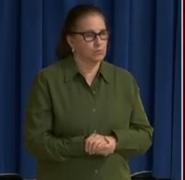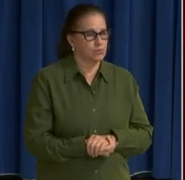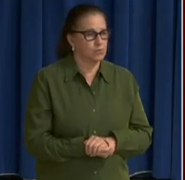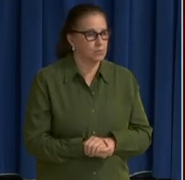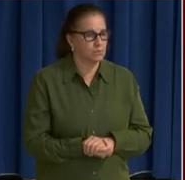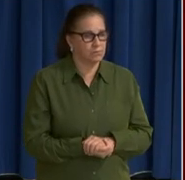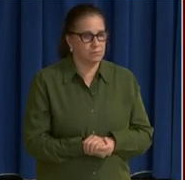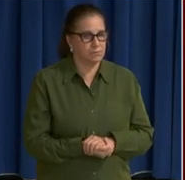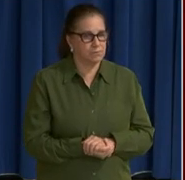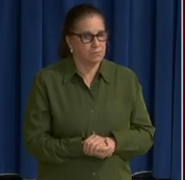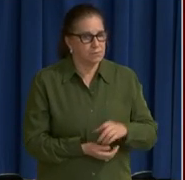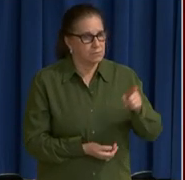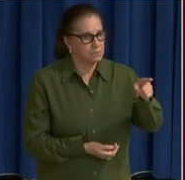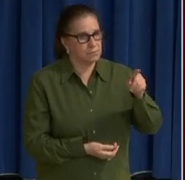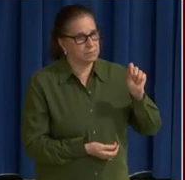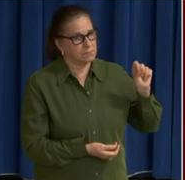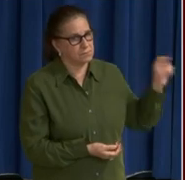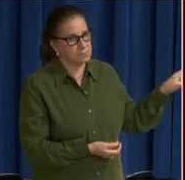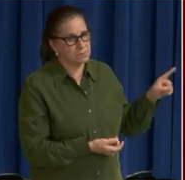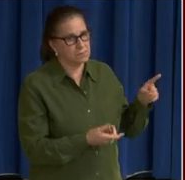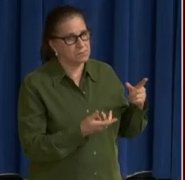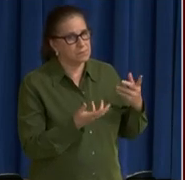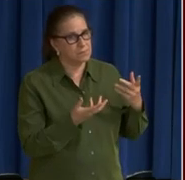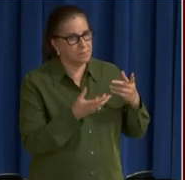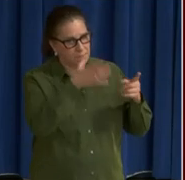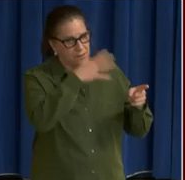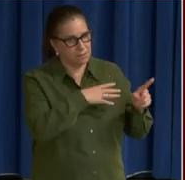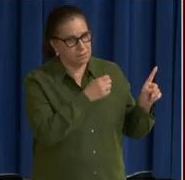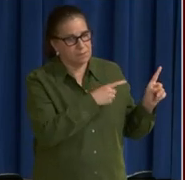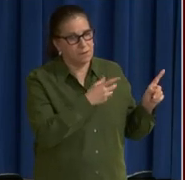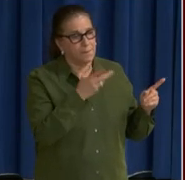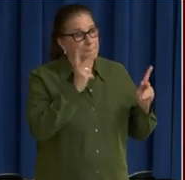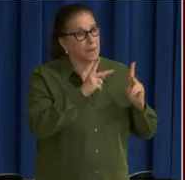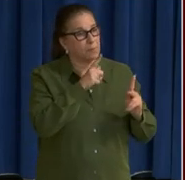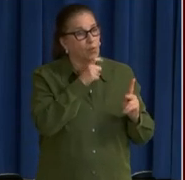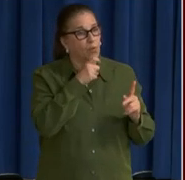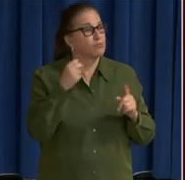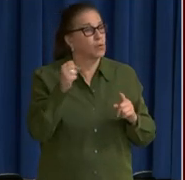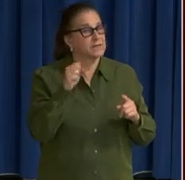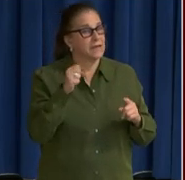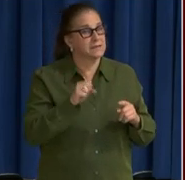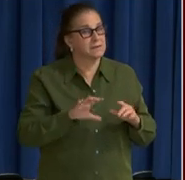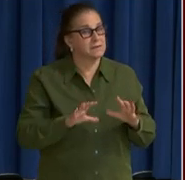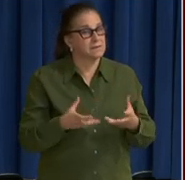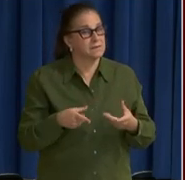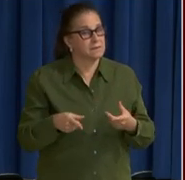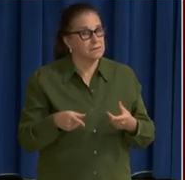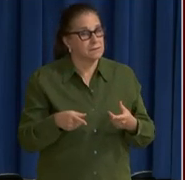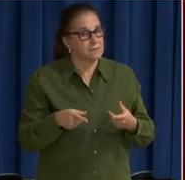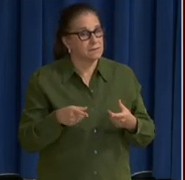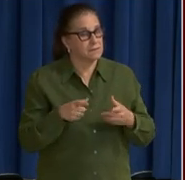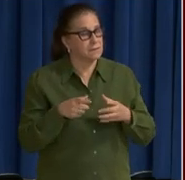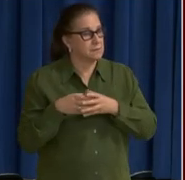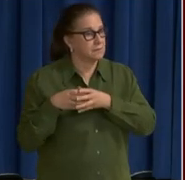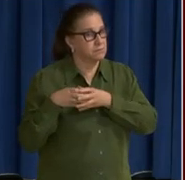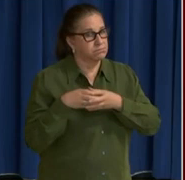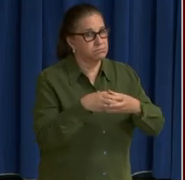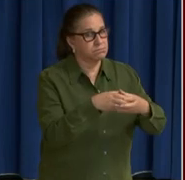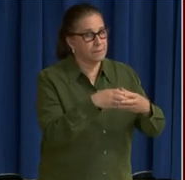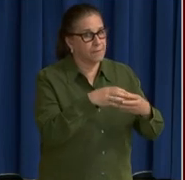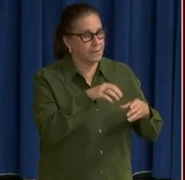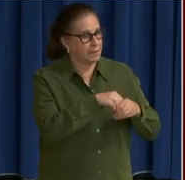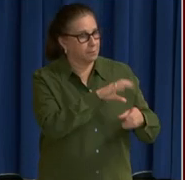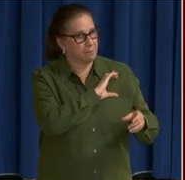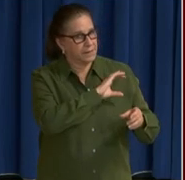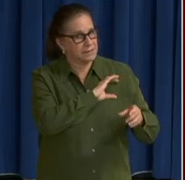the individuals who were protesting outside the police station yesterday, and people that were